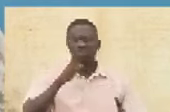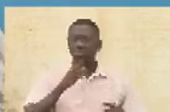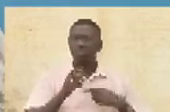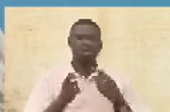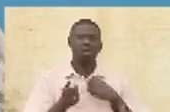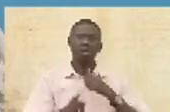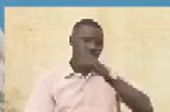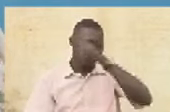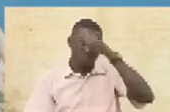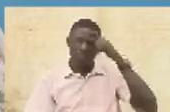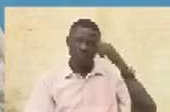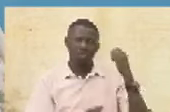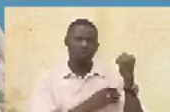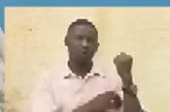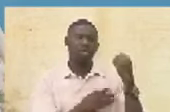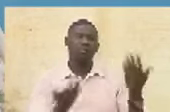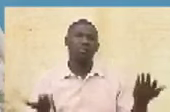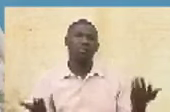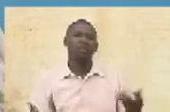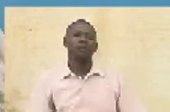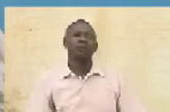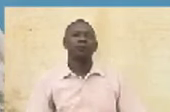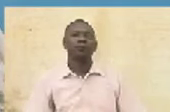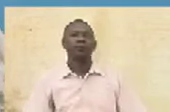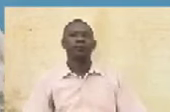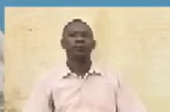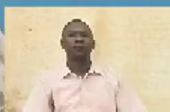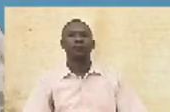reduced my walk.